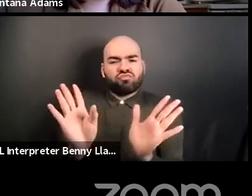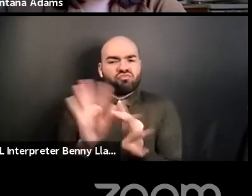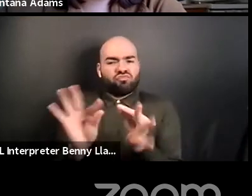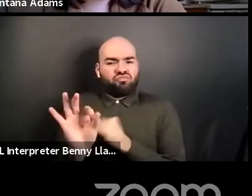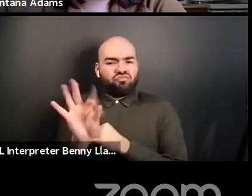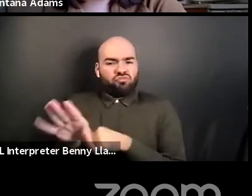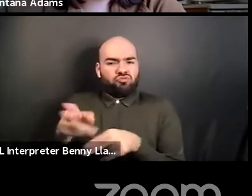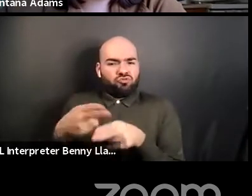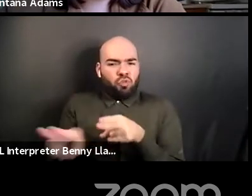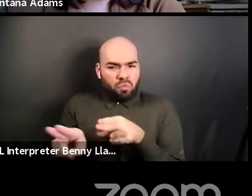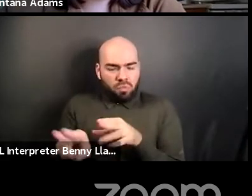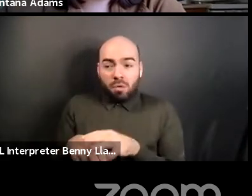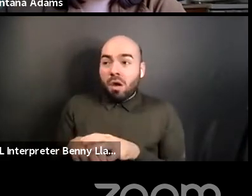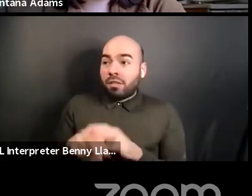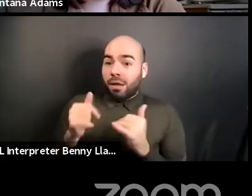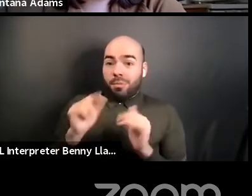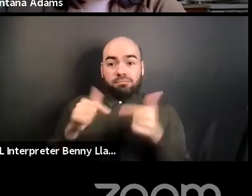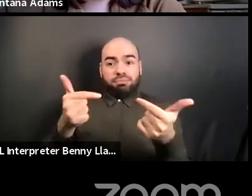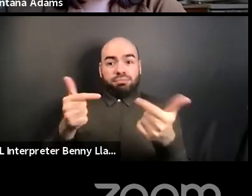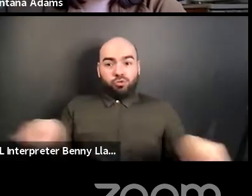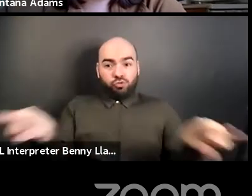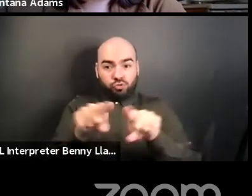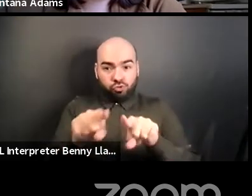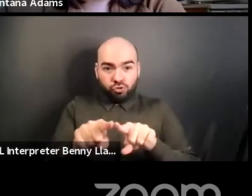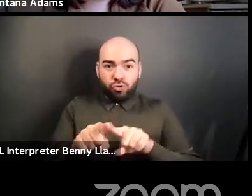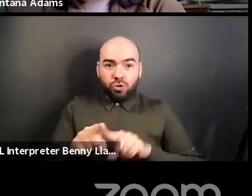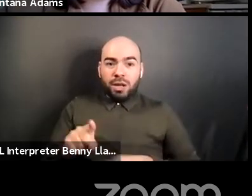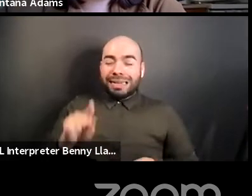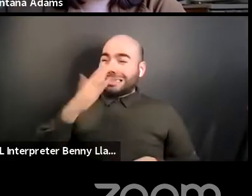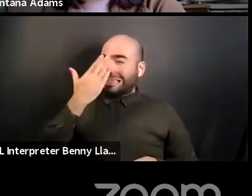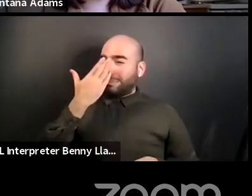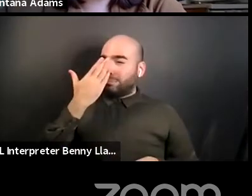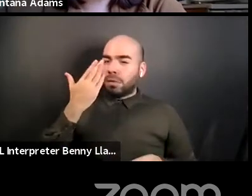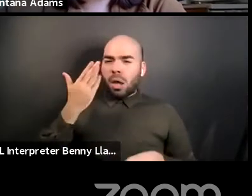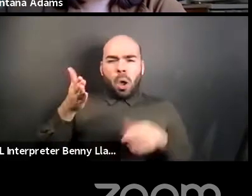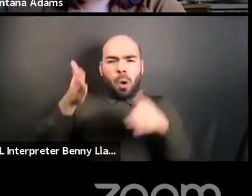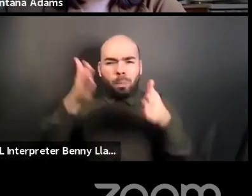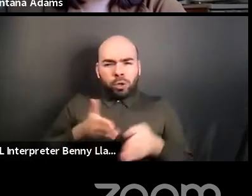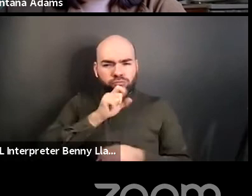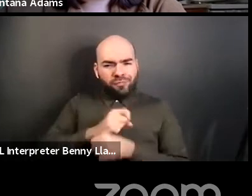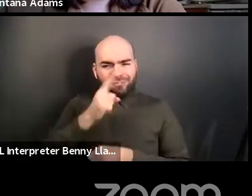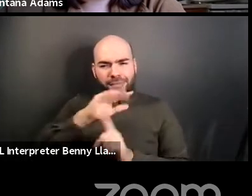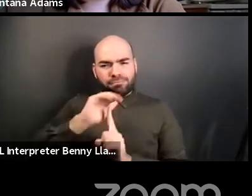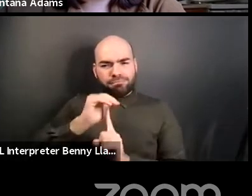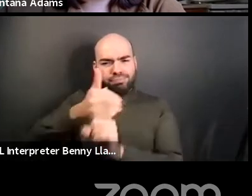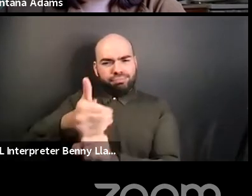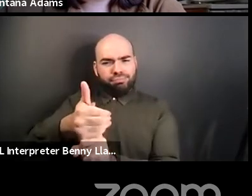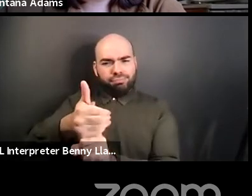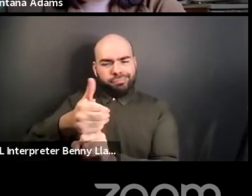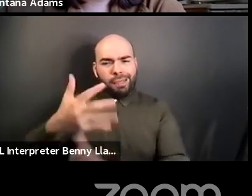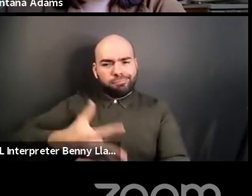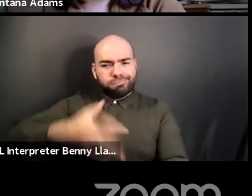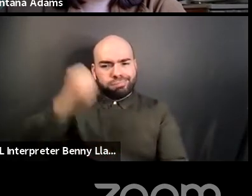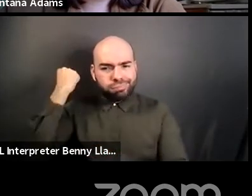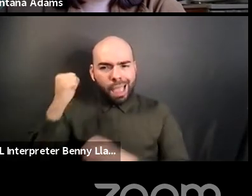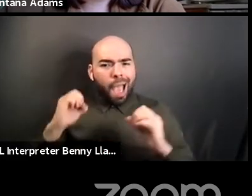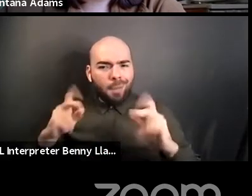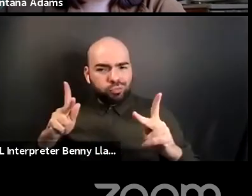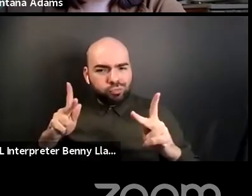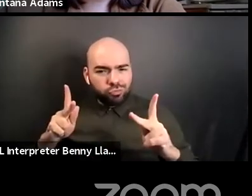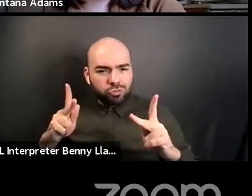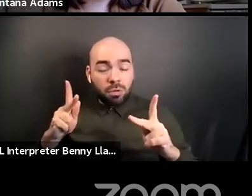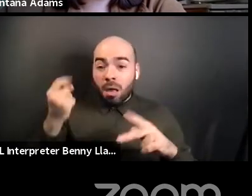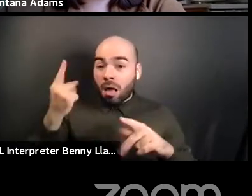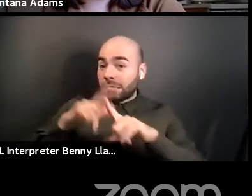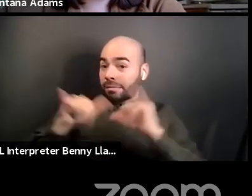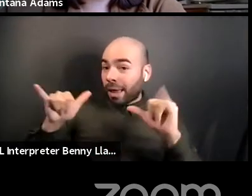kind of like, that sounds like someone pretending to be Native and taking opportunities. But at the same time, I want to caution